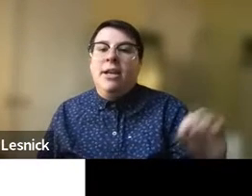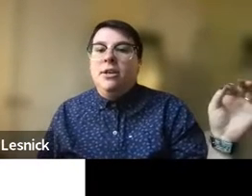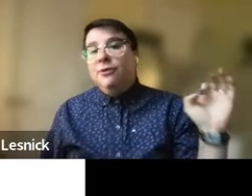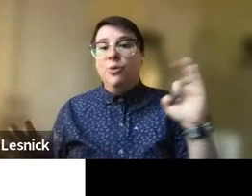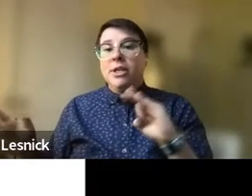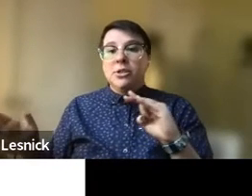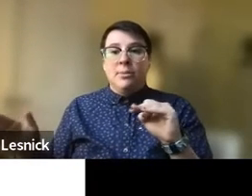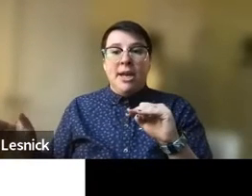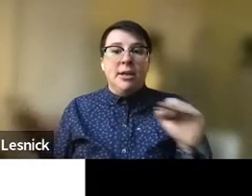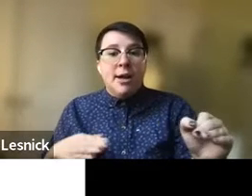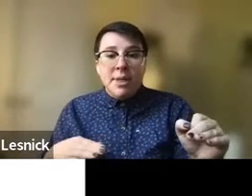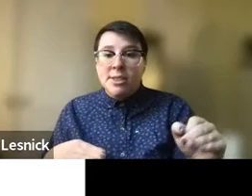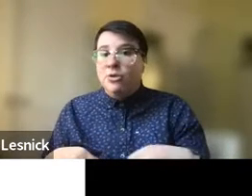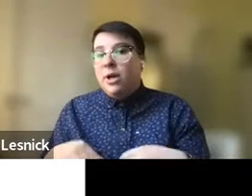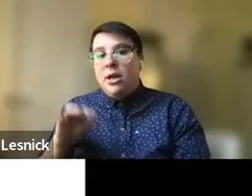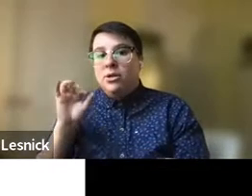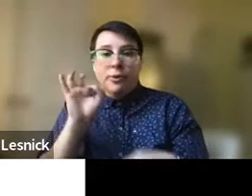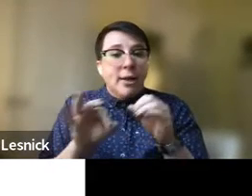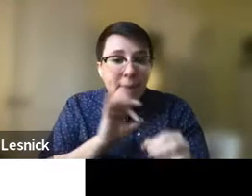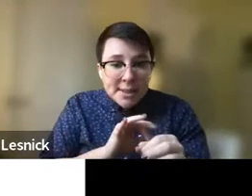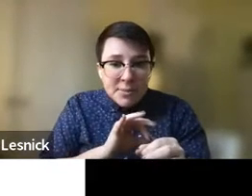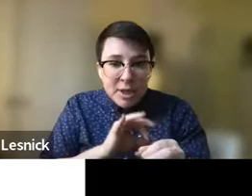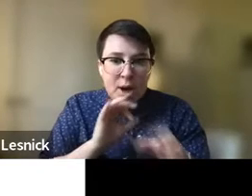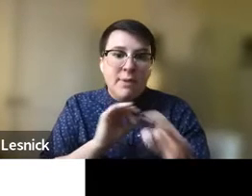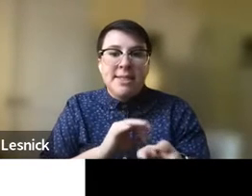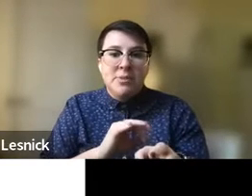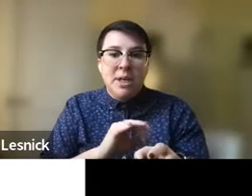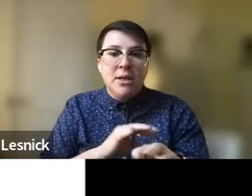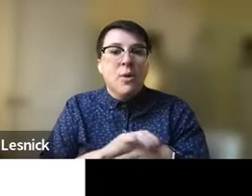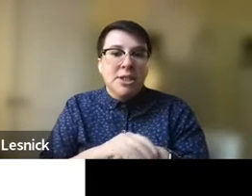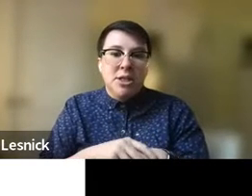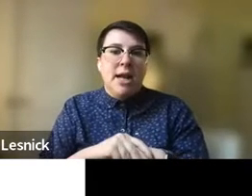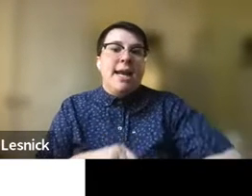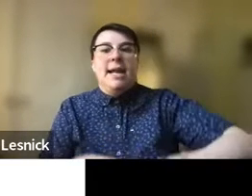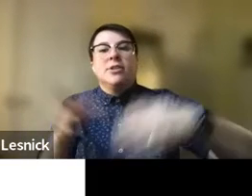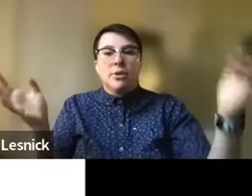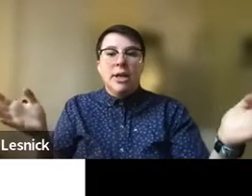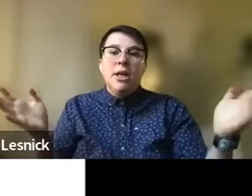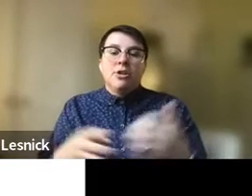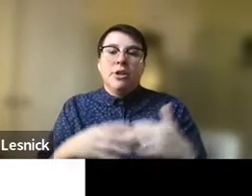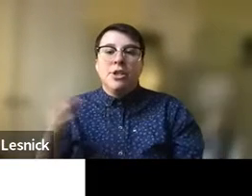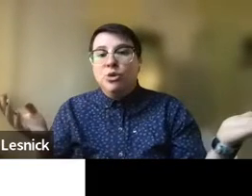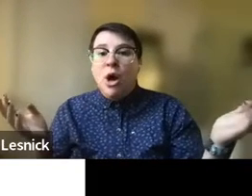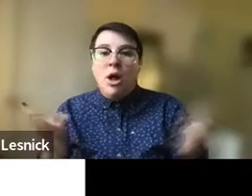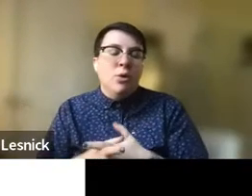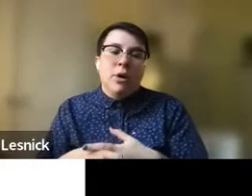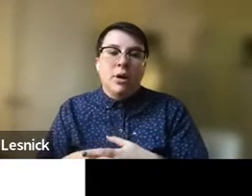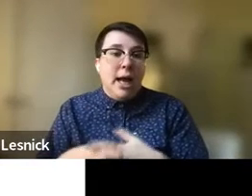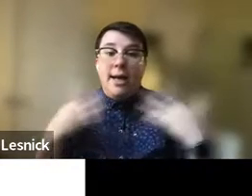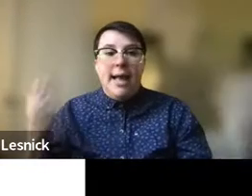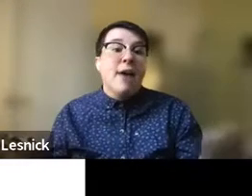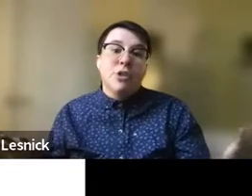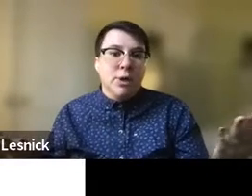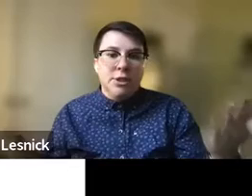And if you wish to remain anonymous, you can direct message me, private message me a question, and I can answer it during this Zoom call,